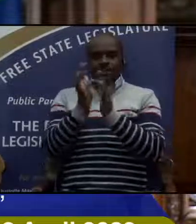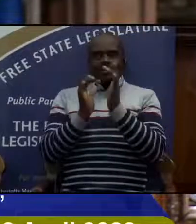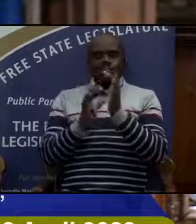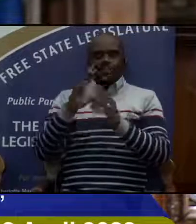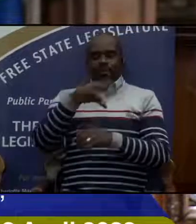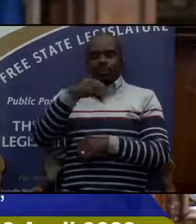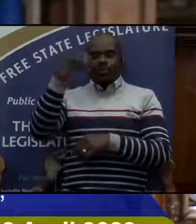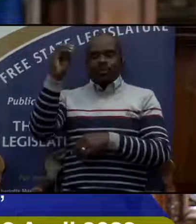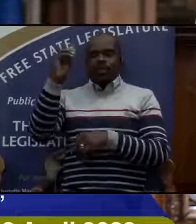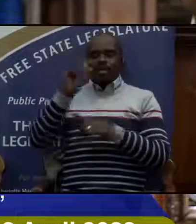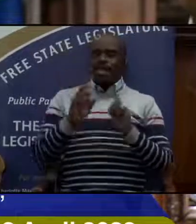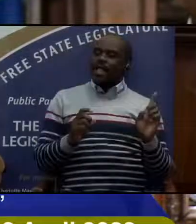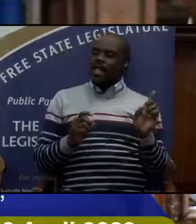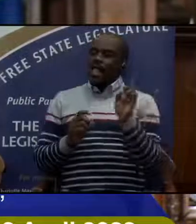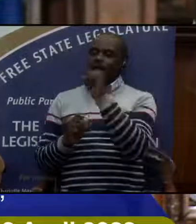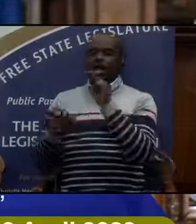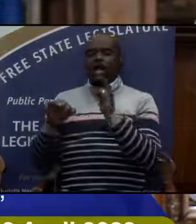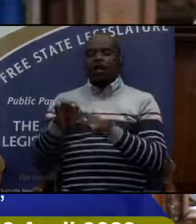saying.